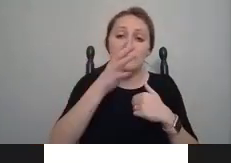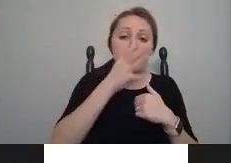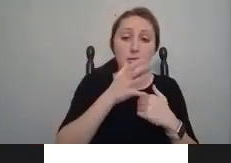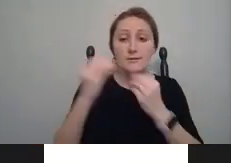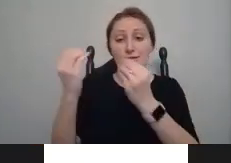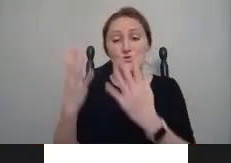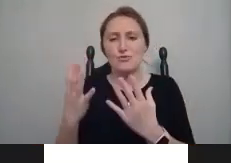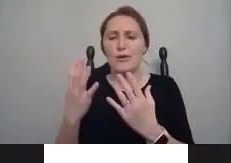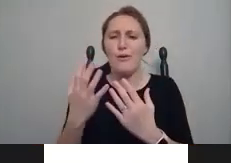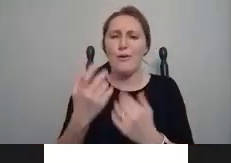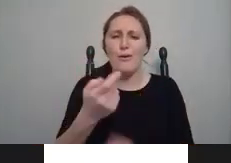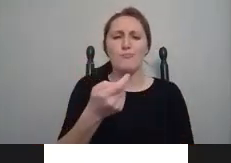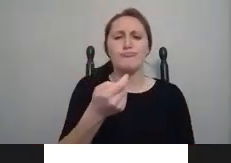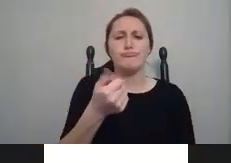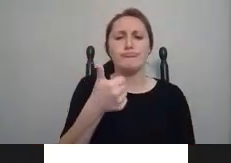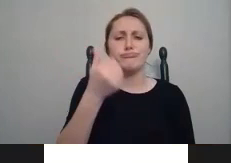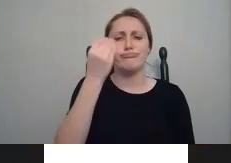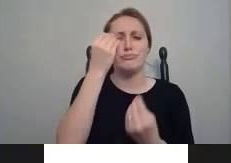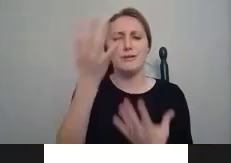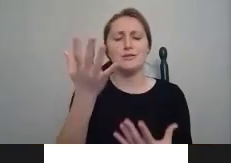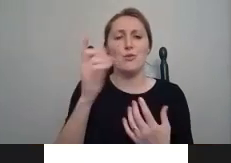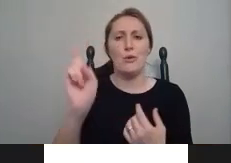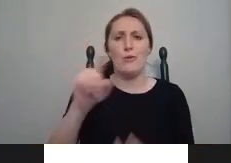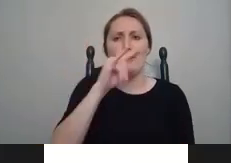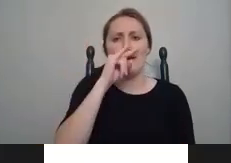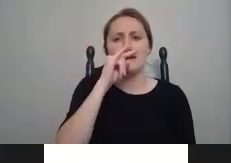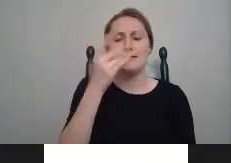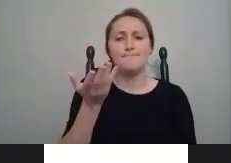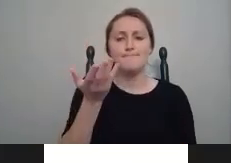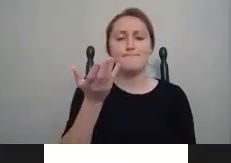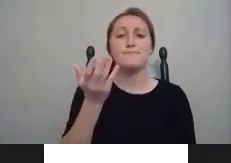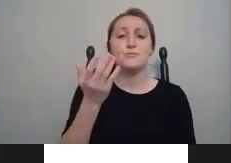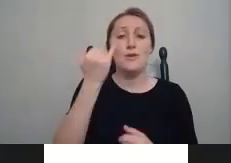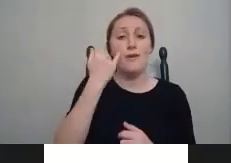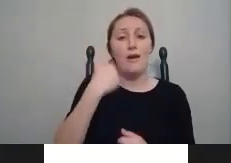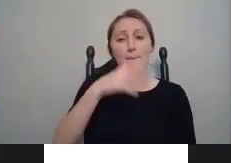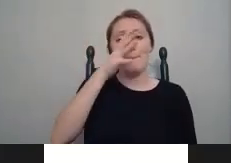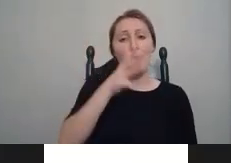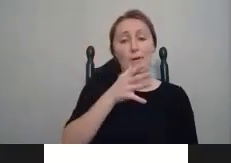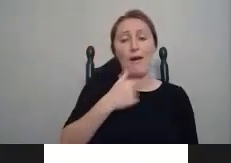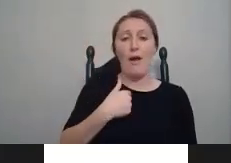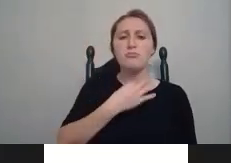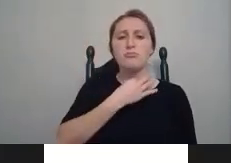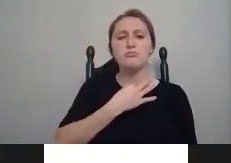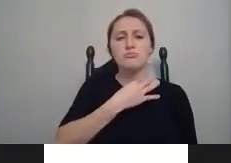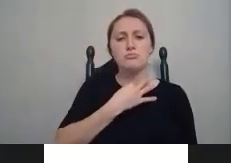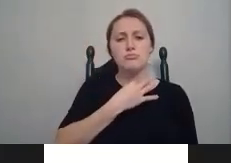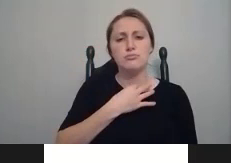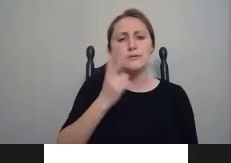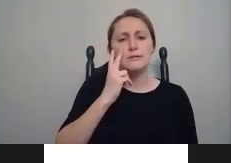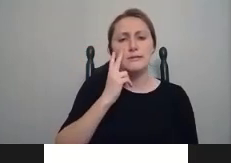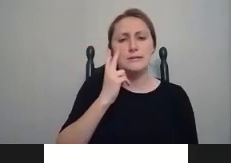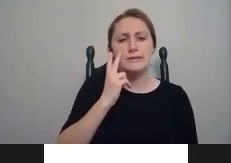very little information about where our kids are. So if I'm a parent, I'm very curious to see what